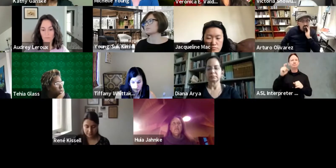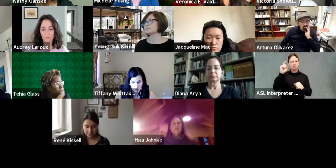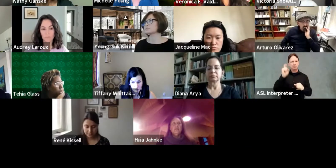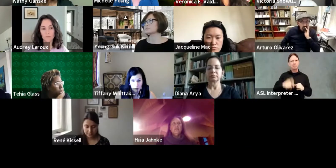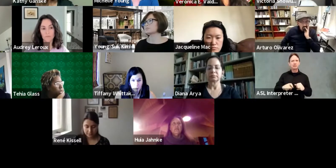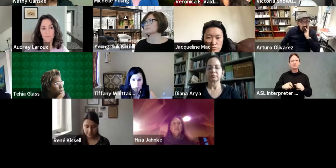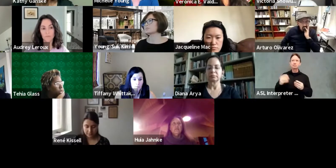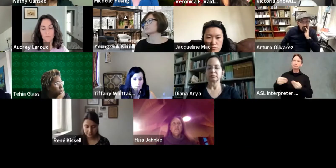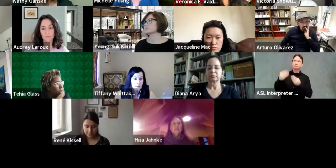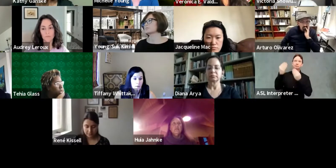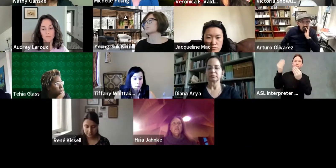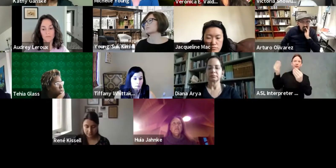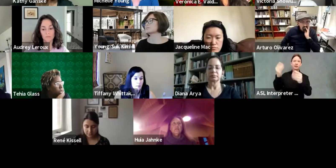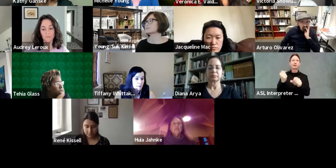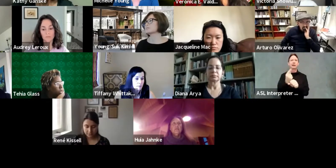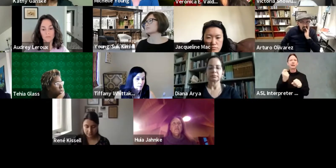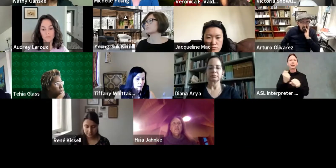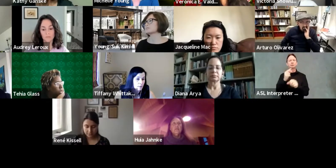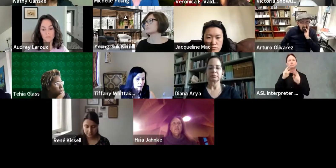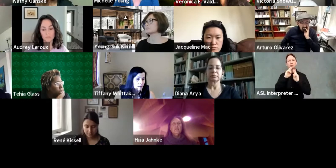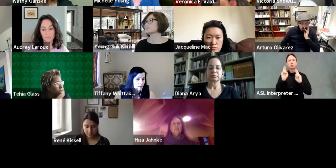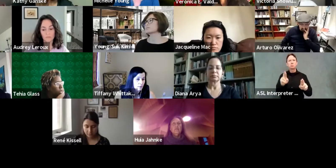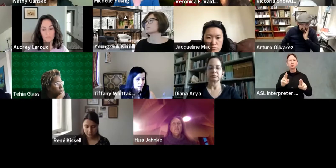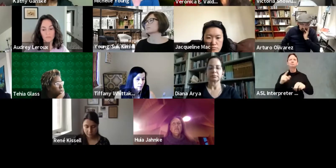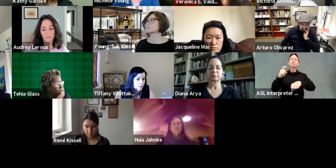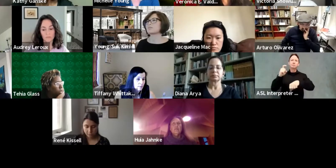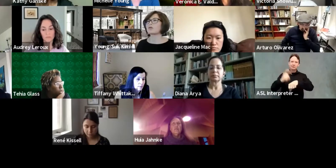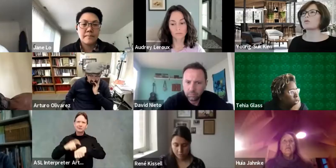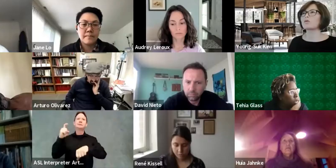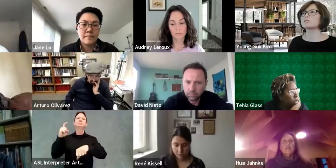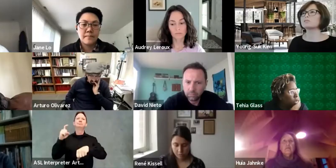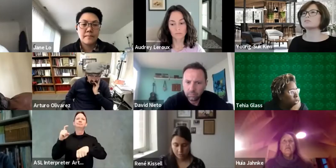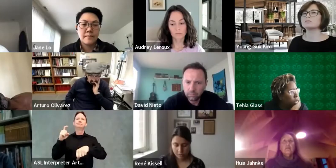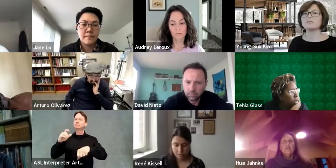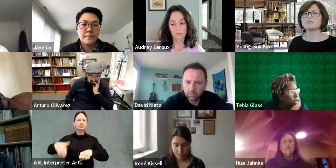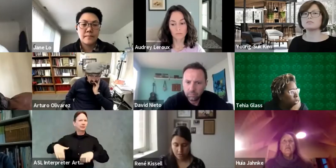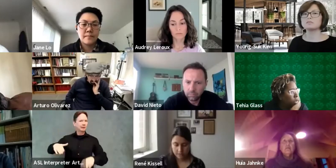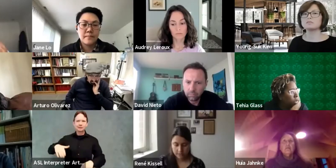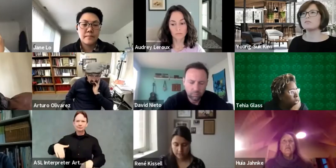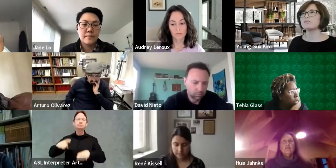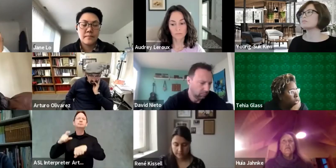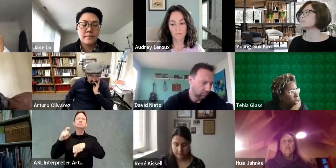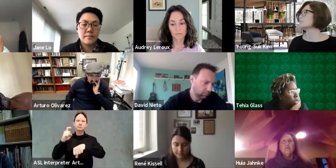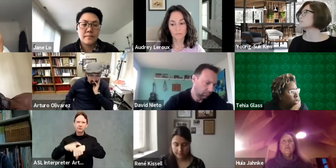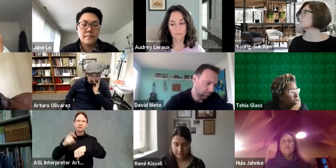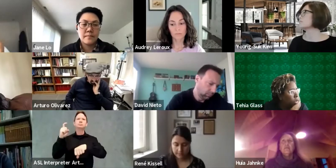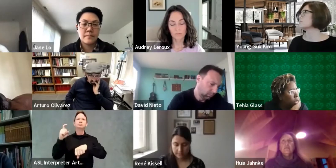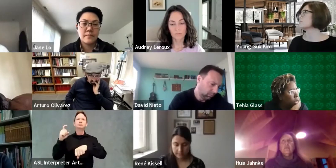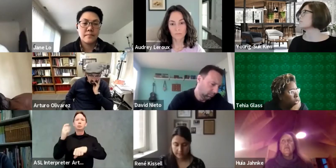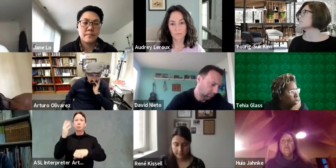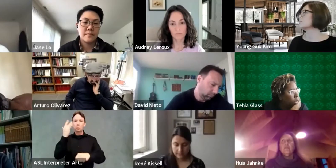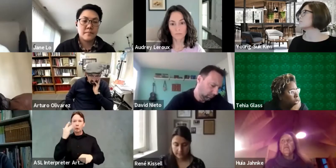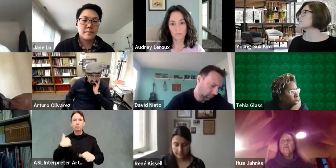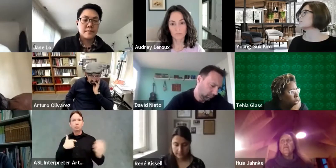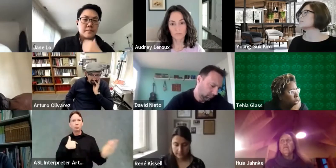annual report form is really valuable for the SIG executive committee to get a sense of what you've been doing throughout the year in your